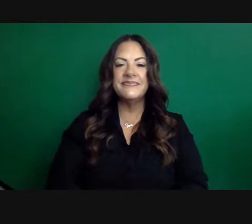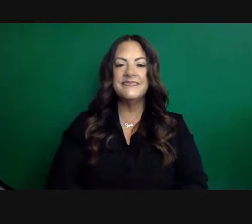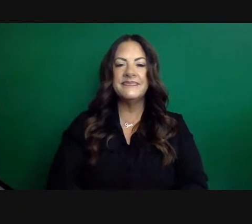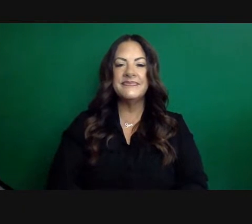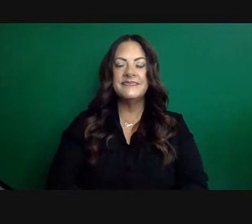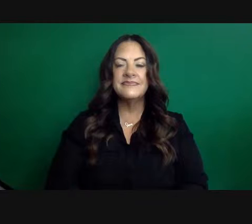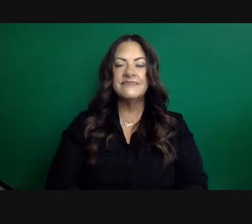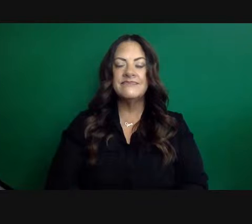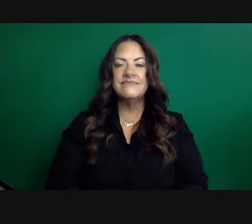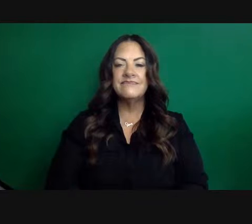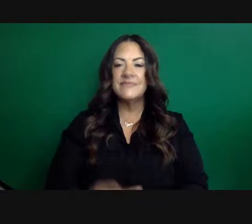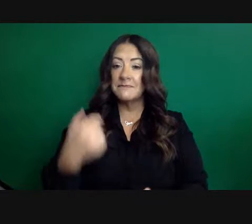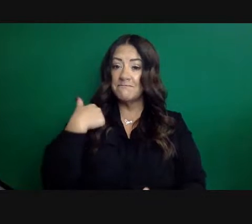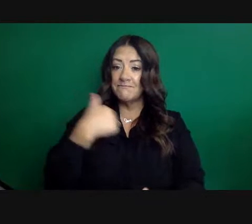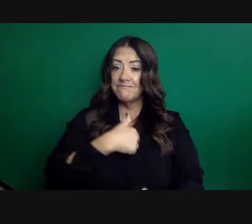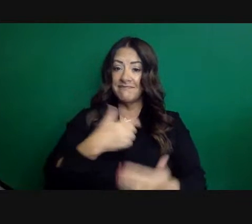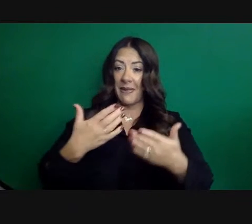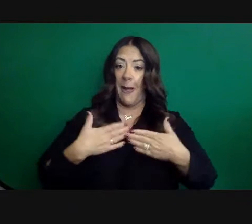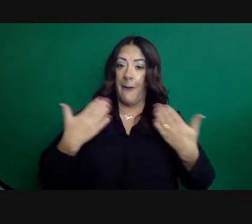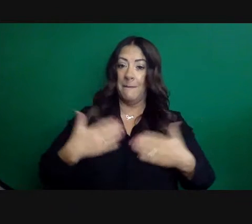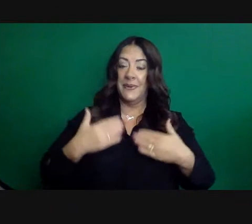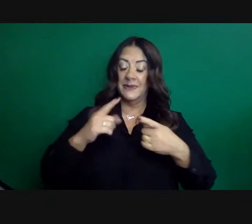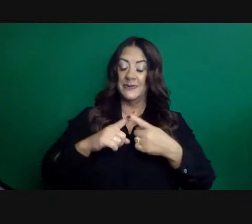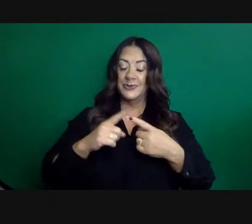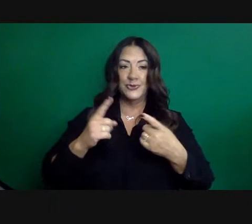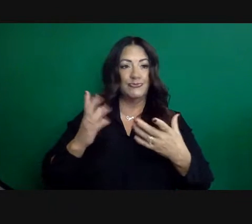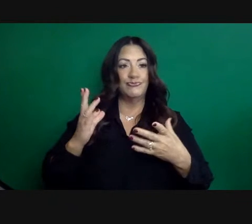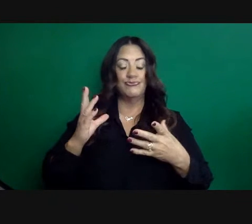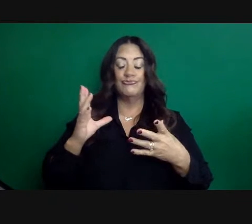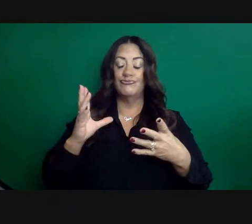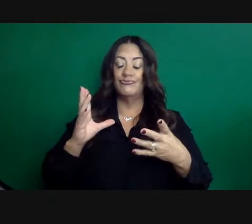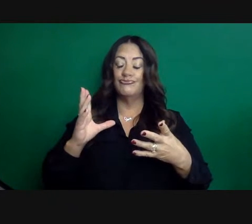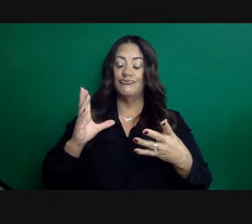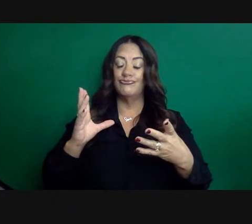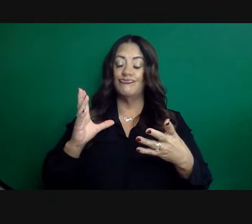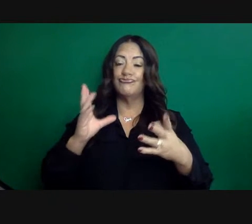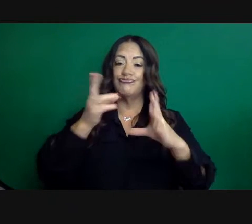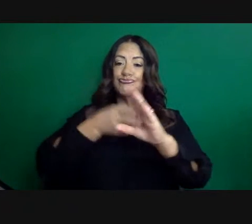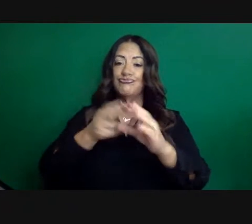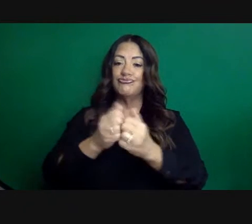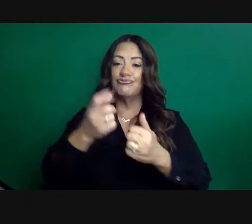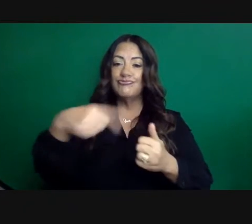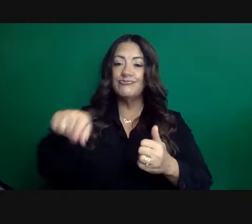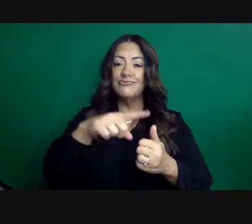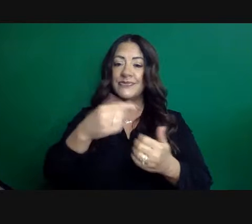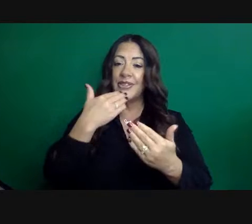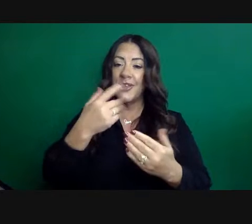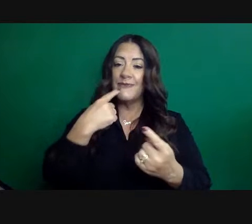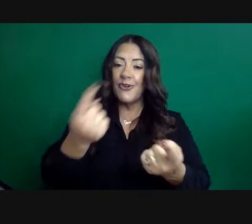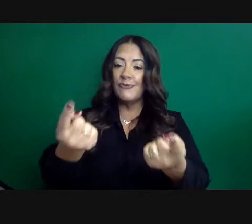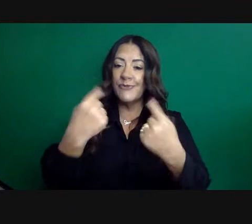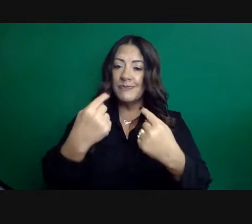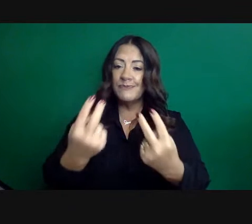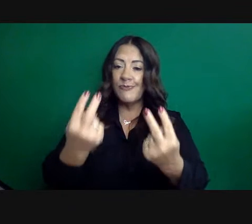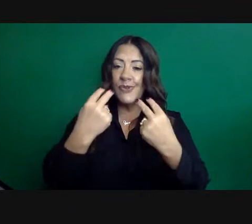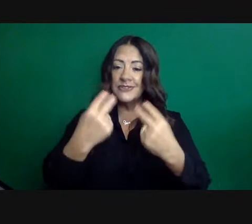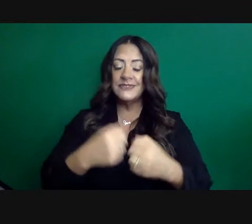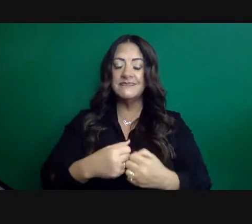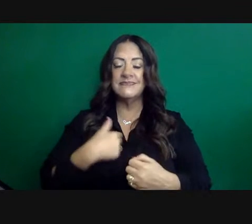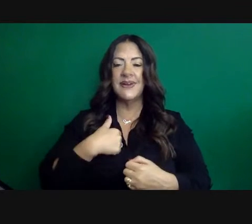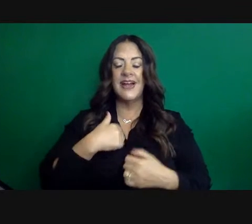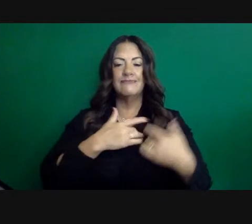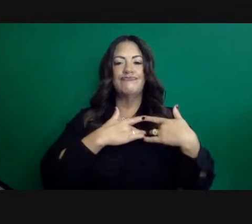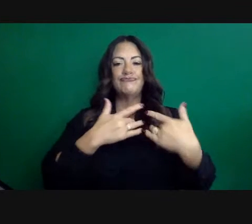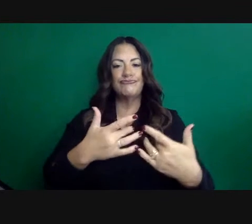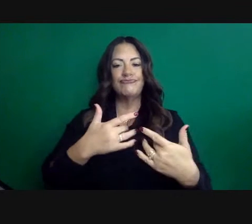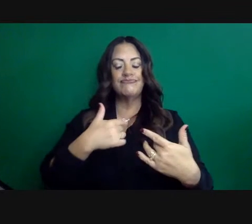We're happy to be here today with you and just want to thank you for joining us. I normally have the privilege of speaking with you